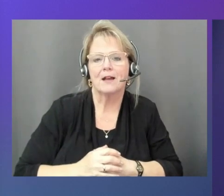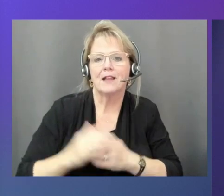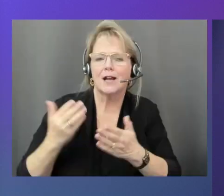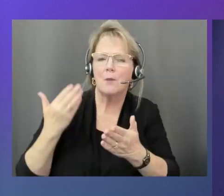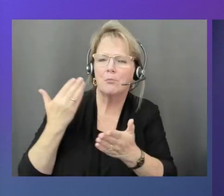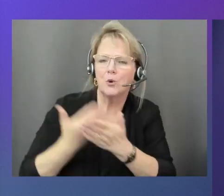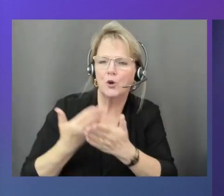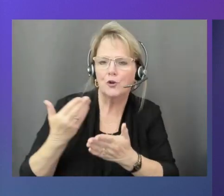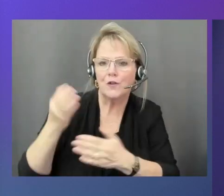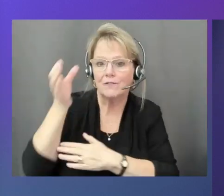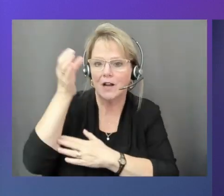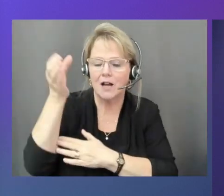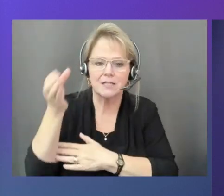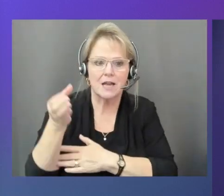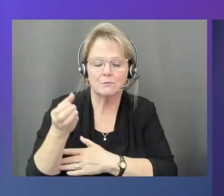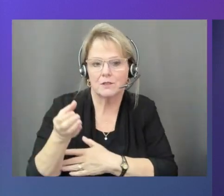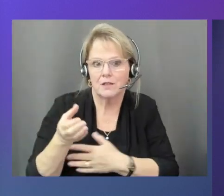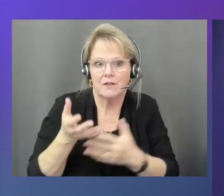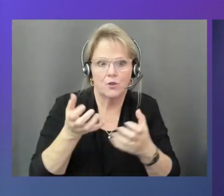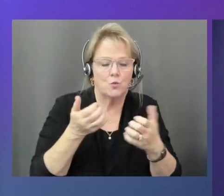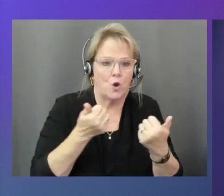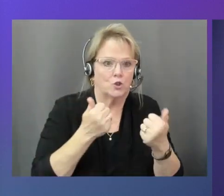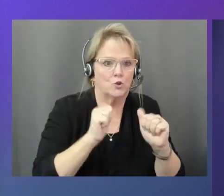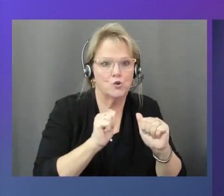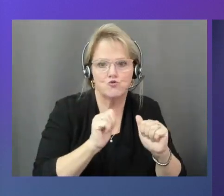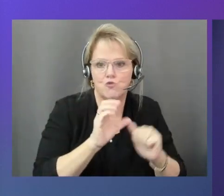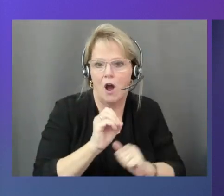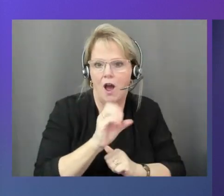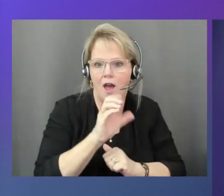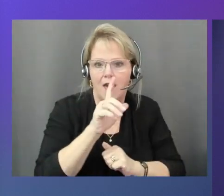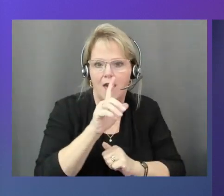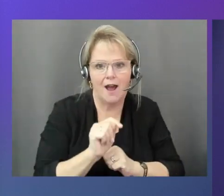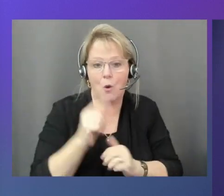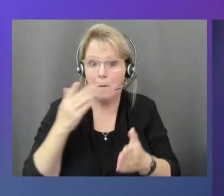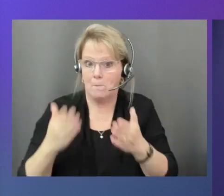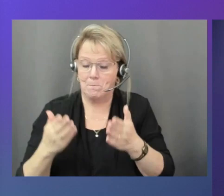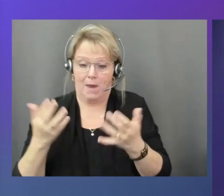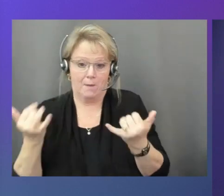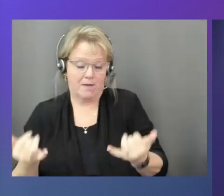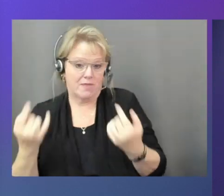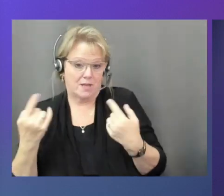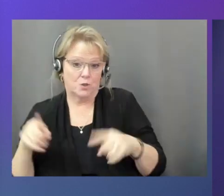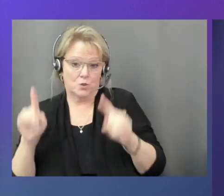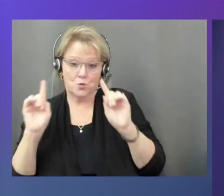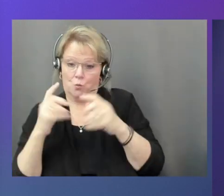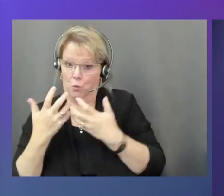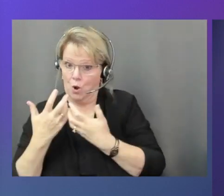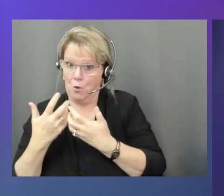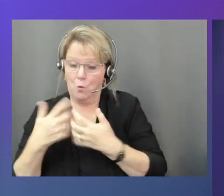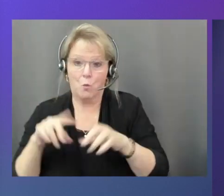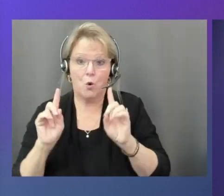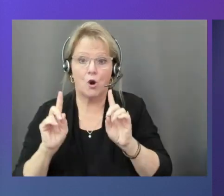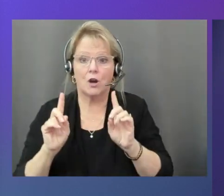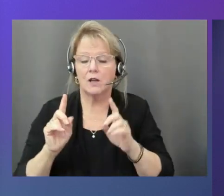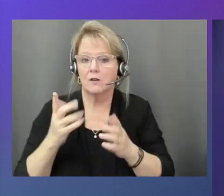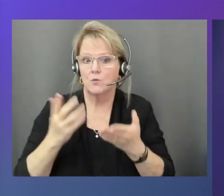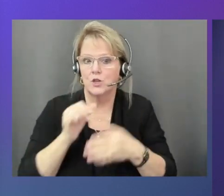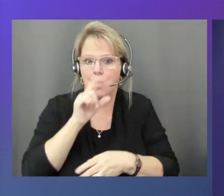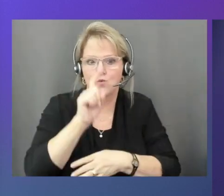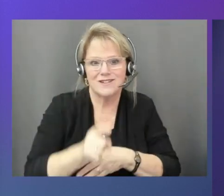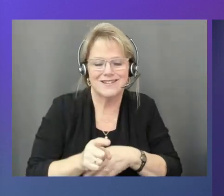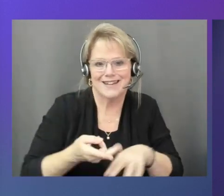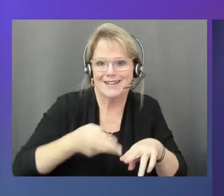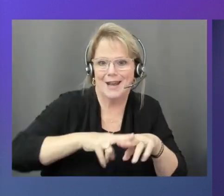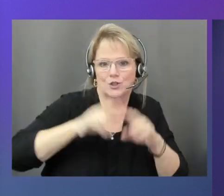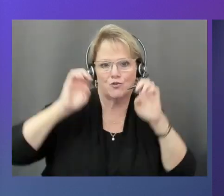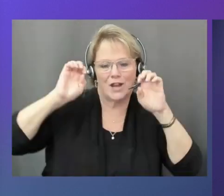just want to try it out, maybe this will work. We don't have to go get all that extra education to learn how to